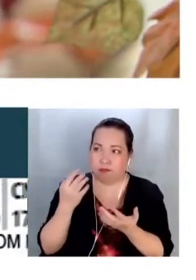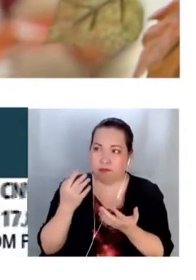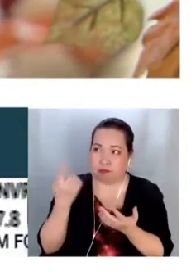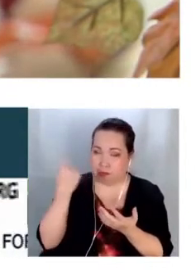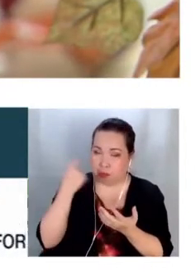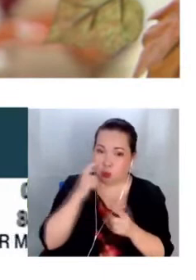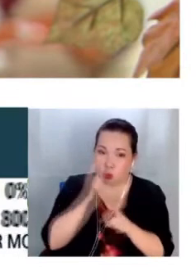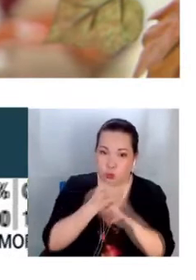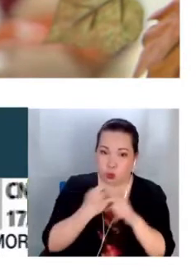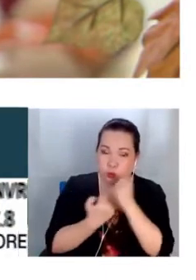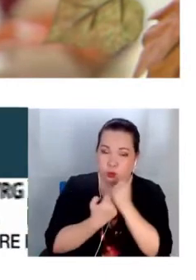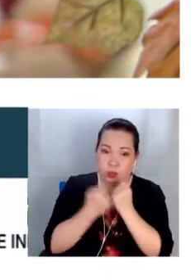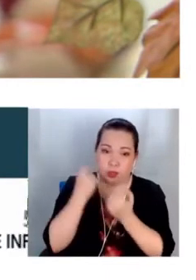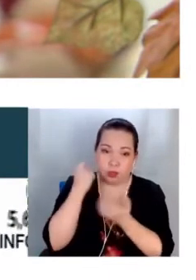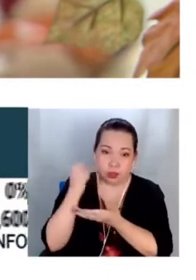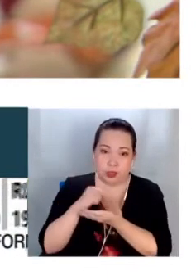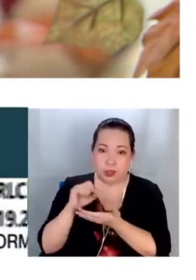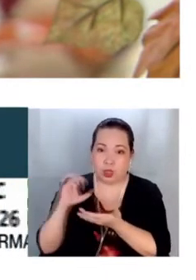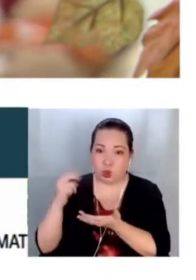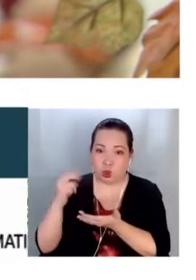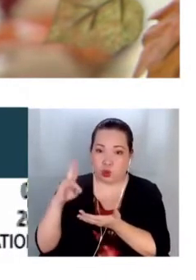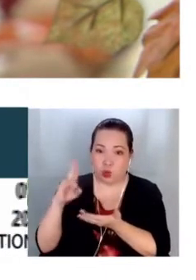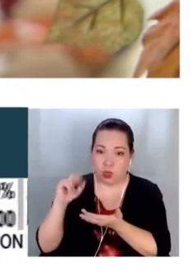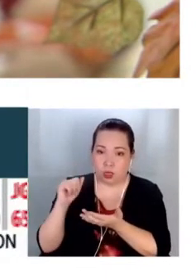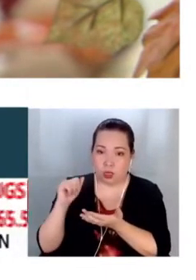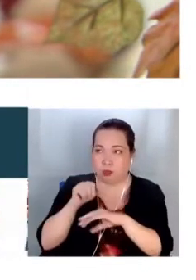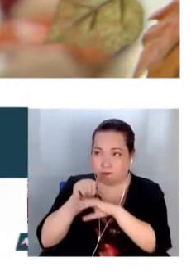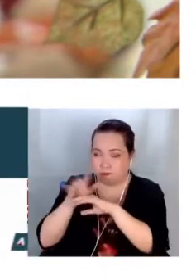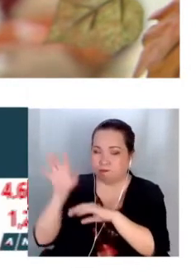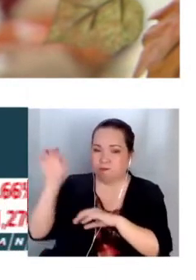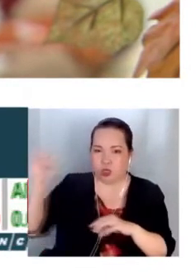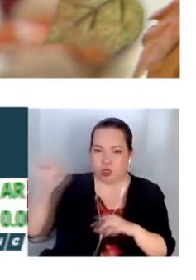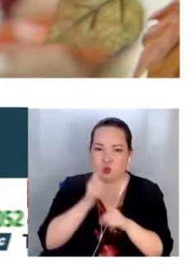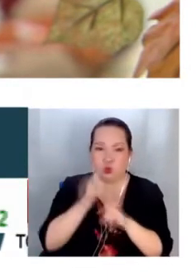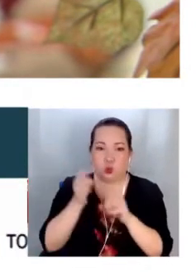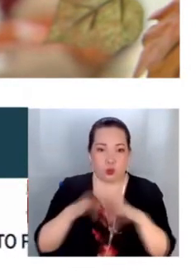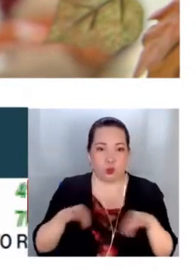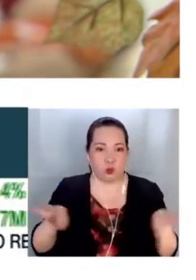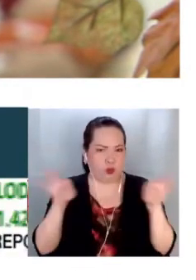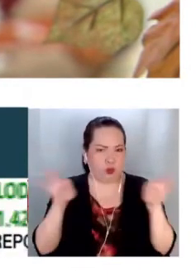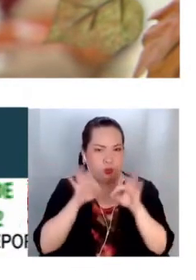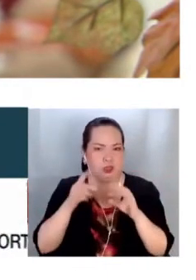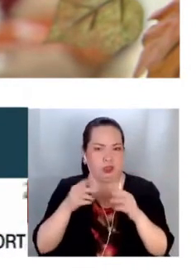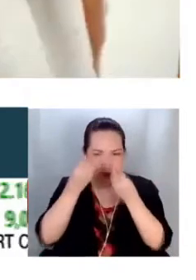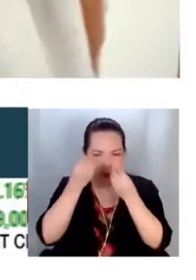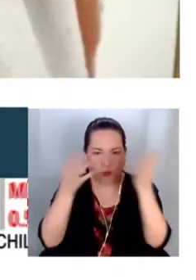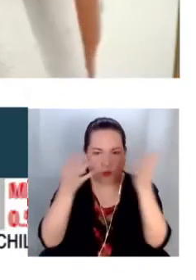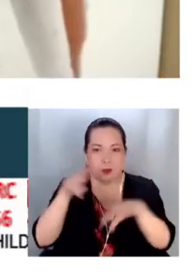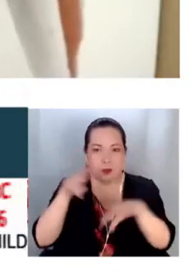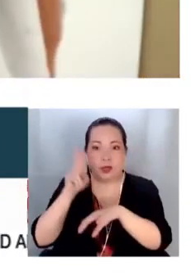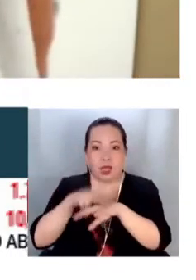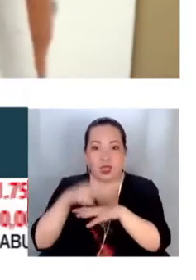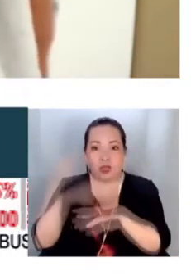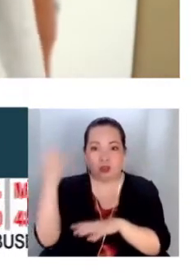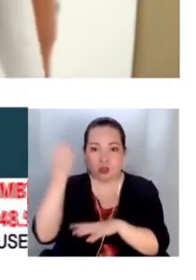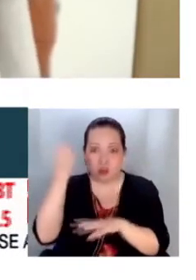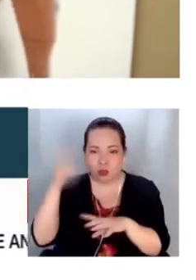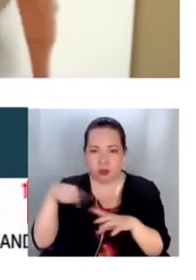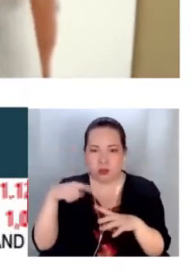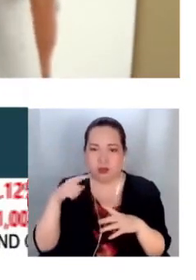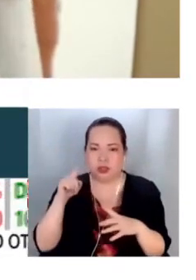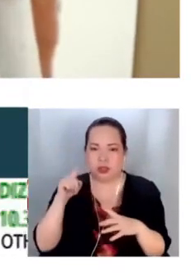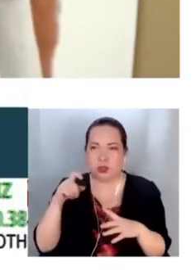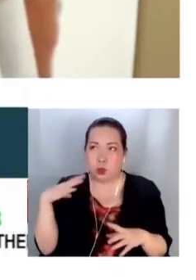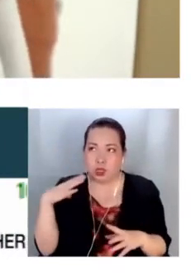yes, we think it's still important. So we are pushing for a formal declaration by Malacanang, but